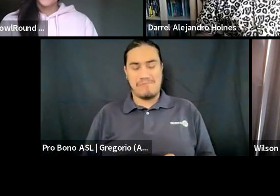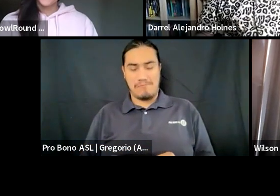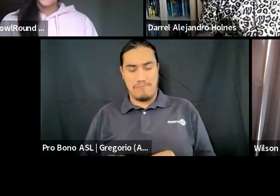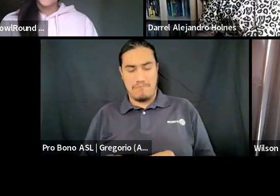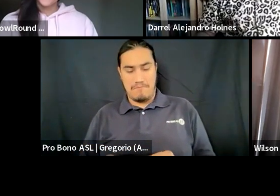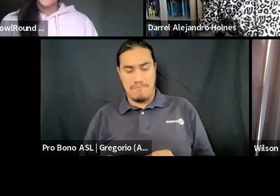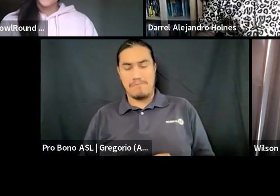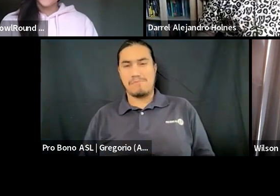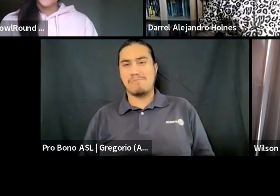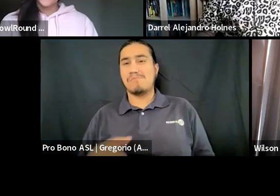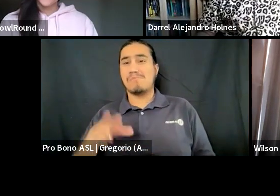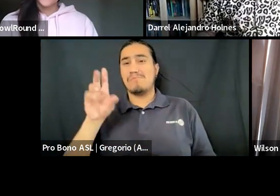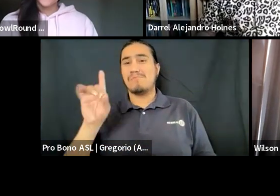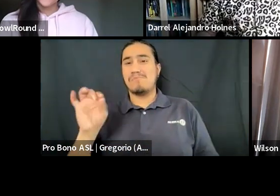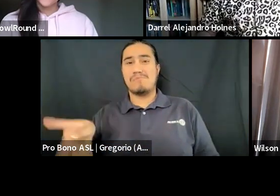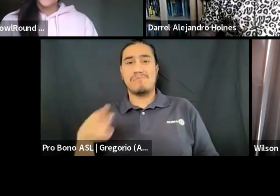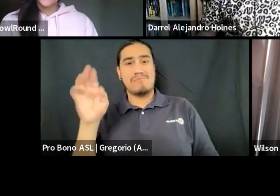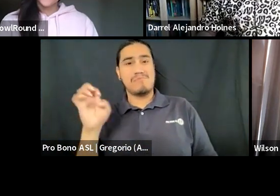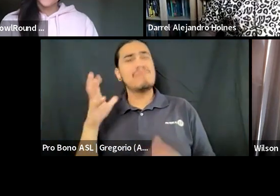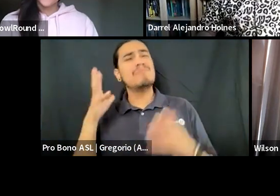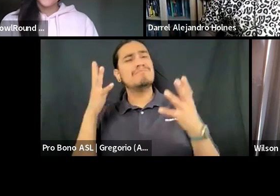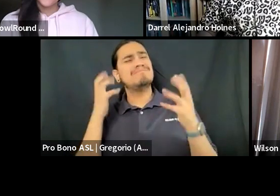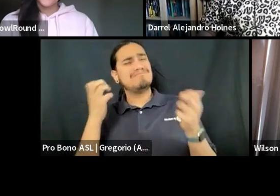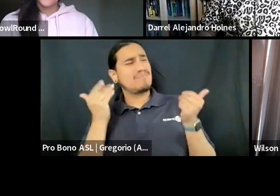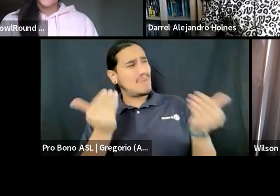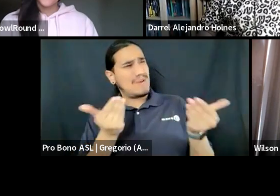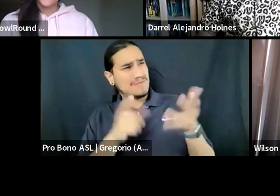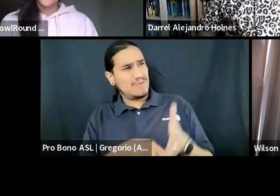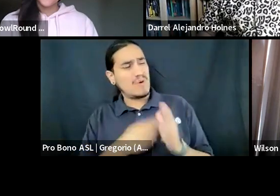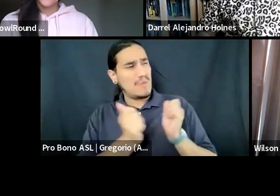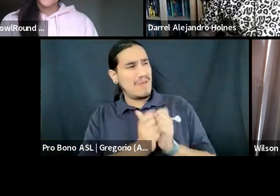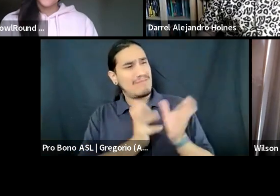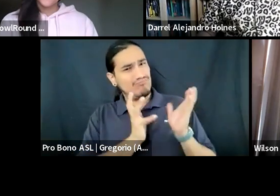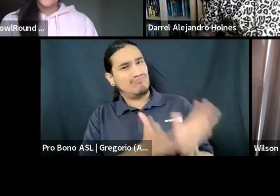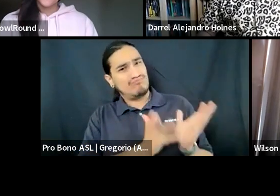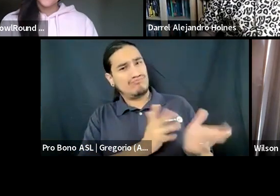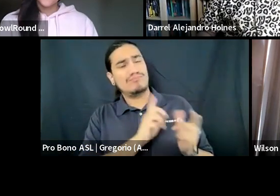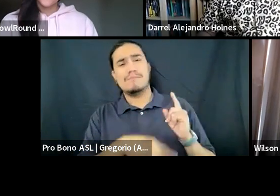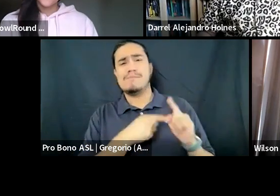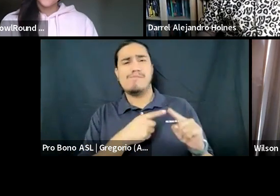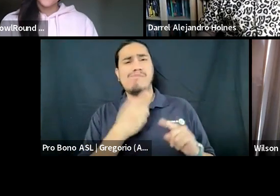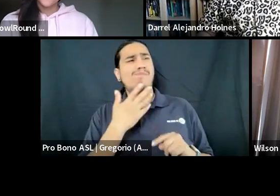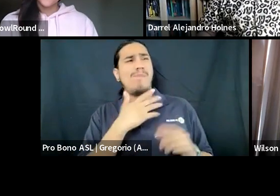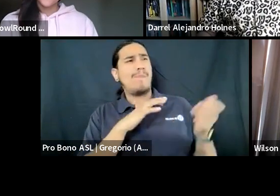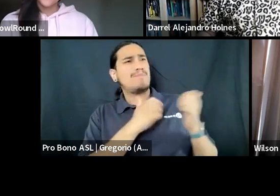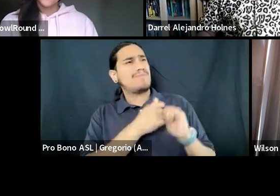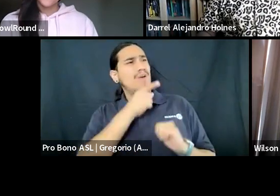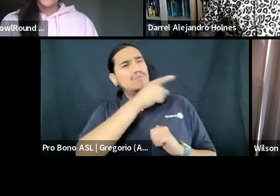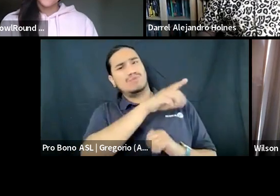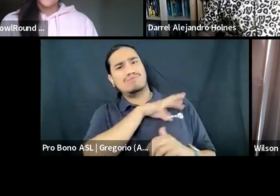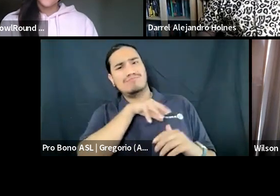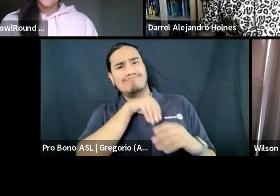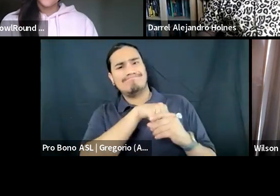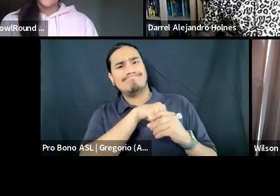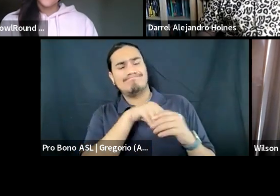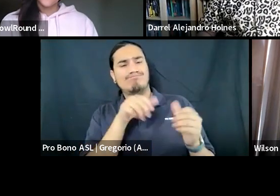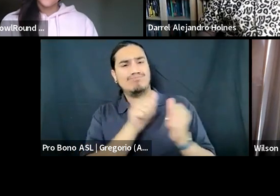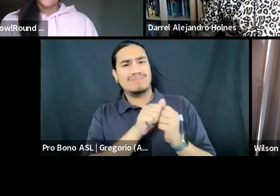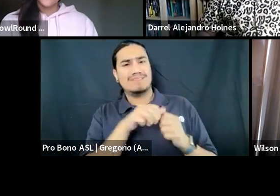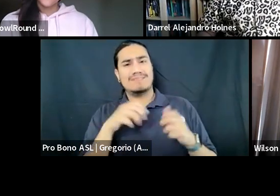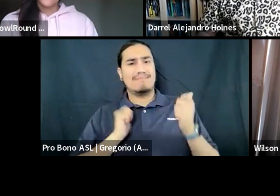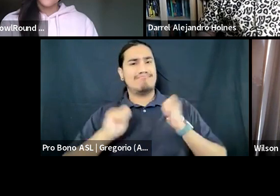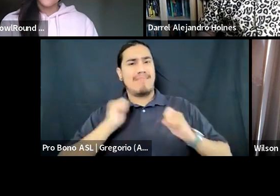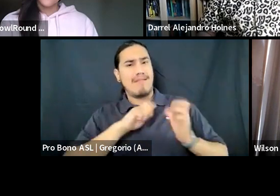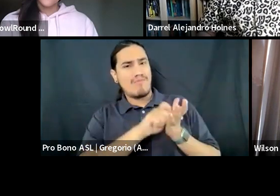So I wanted us to start with a little conversation about, you know, what got you into playwriting? Because you're this